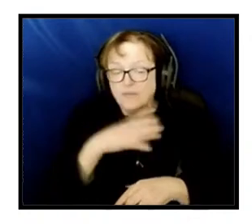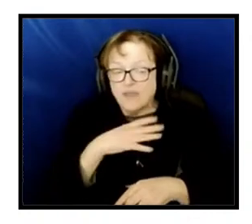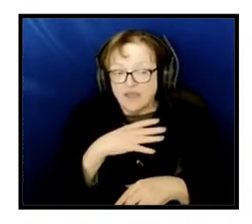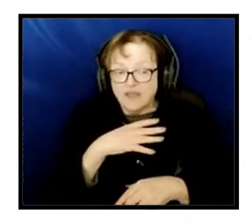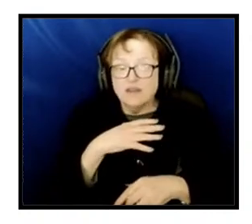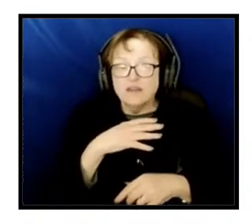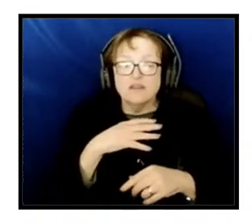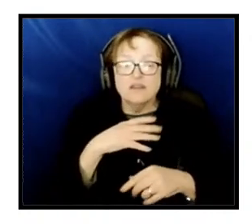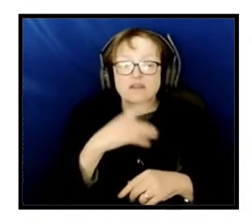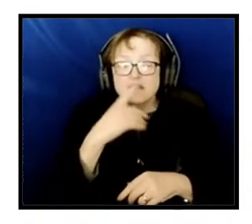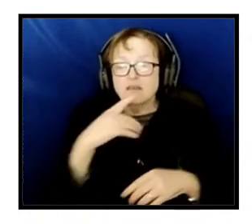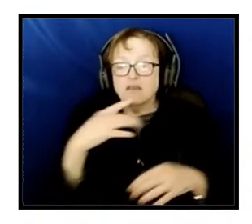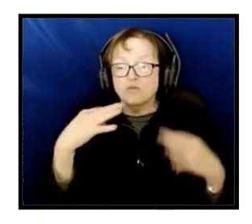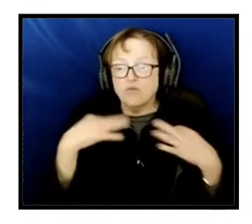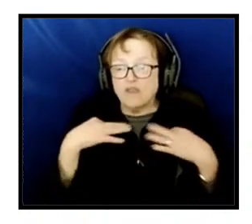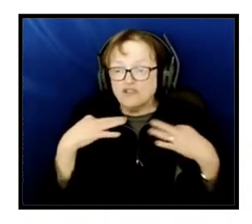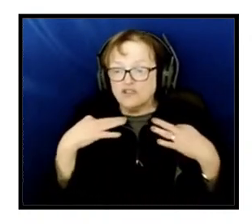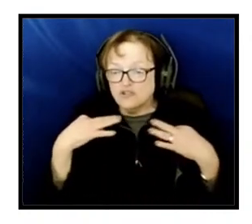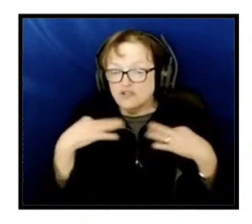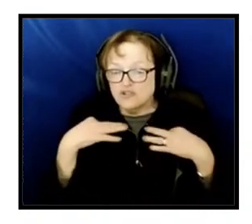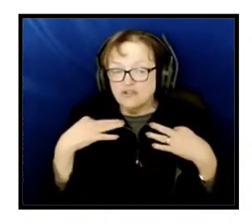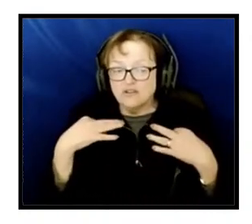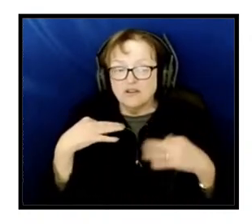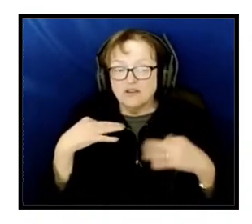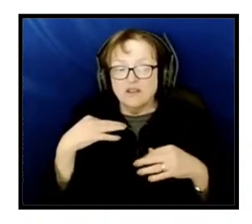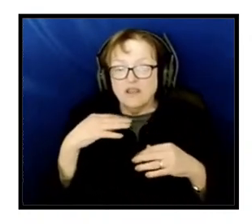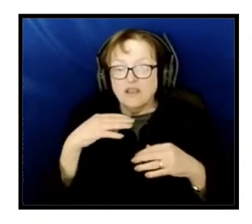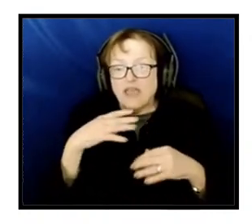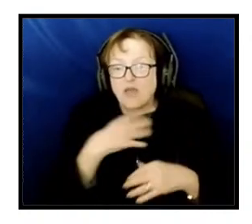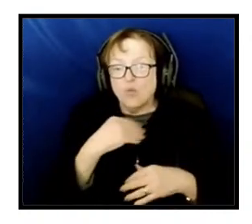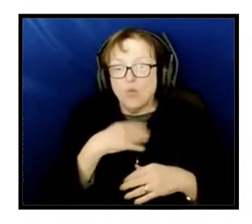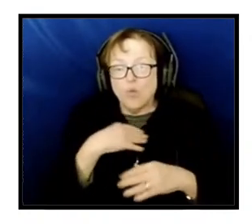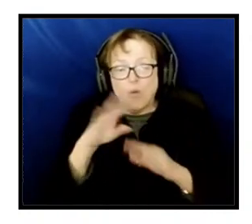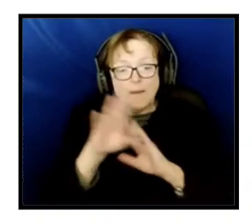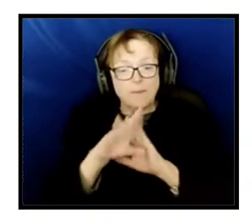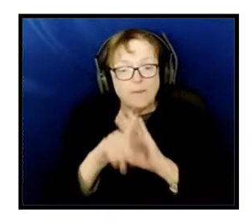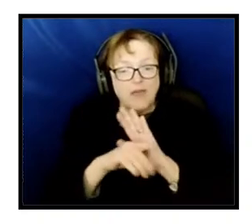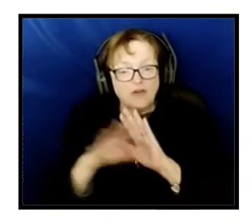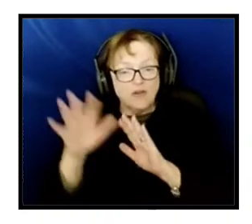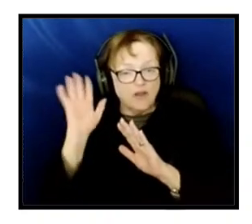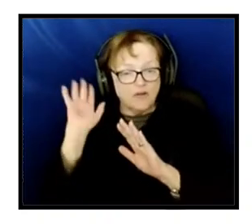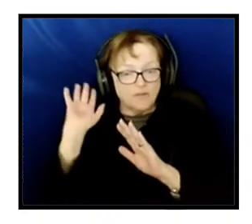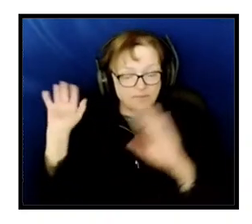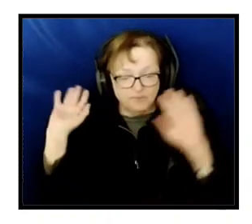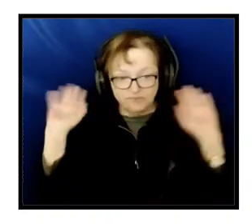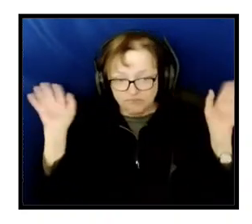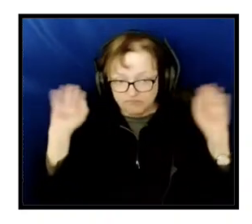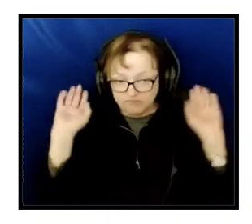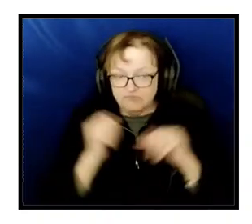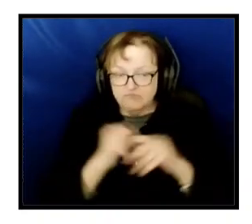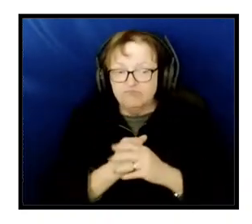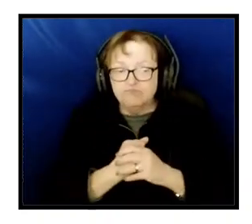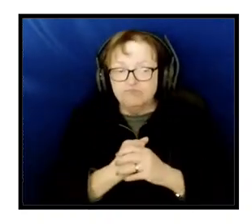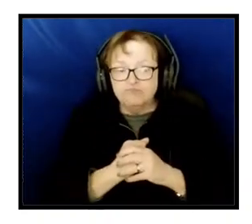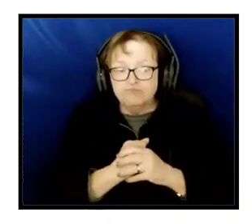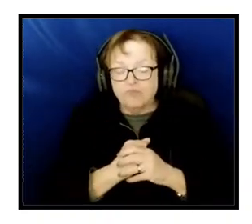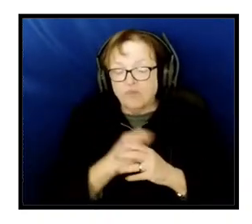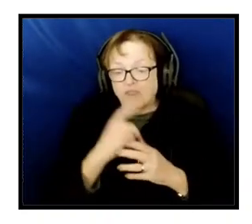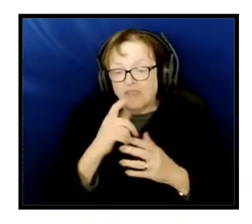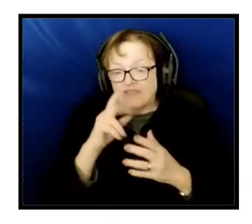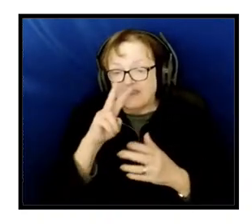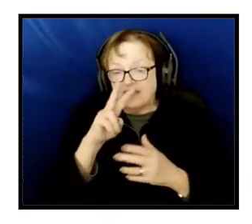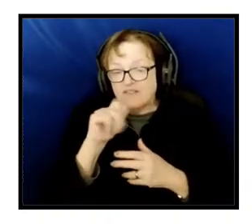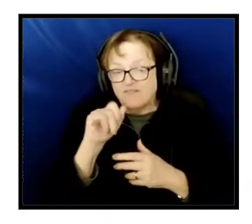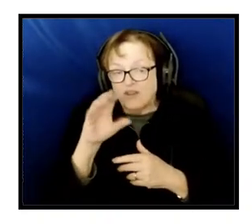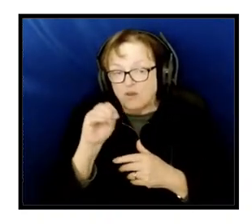red shirt and on a white background. The presentation that you're about to see, it's a video